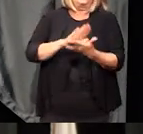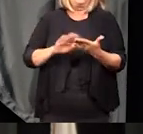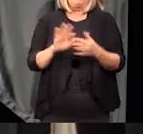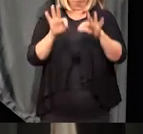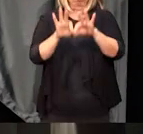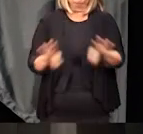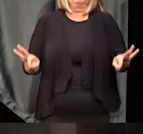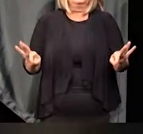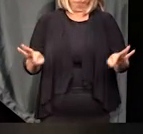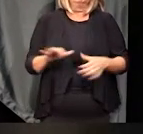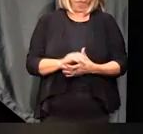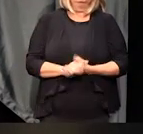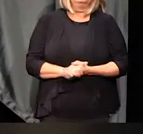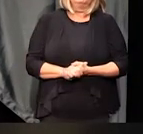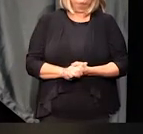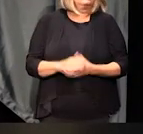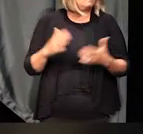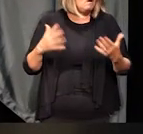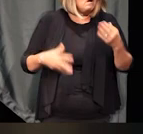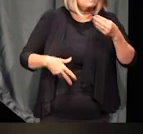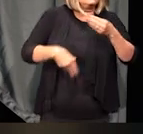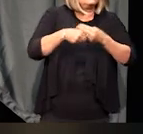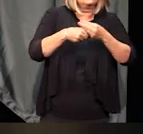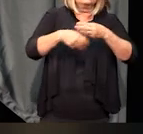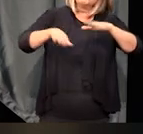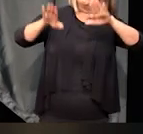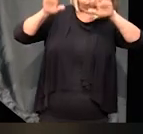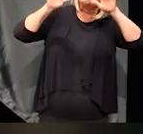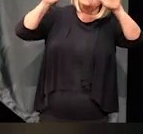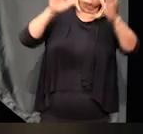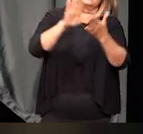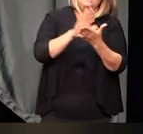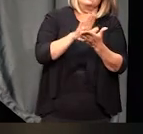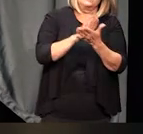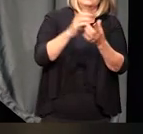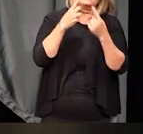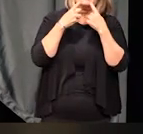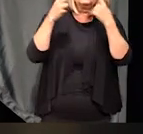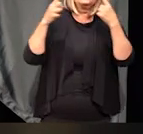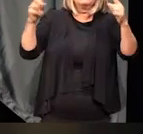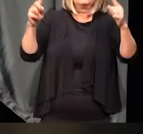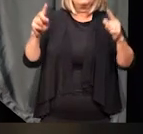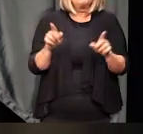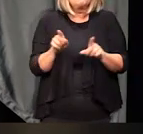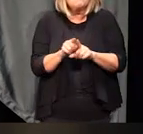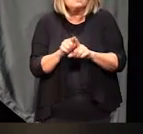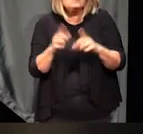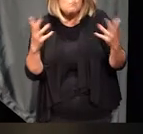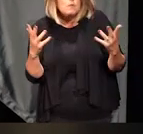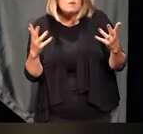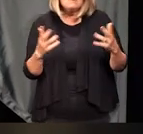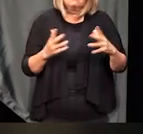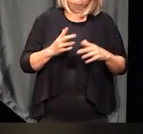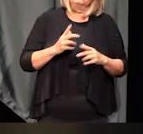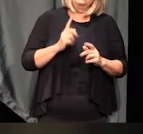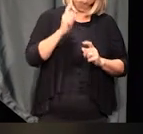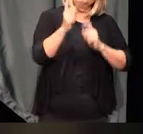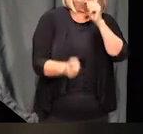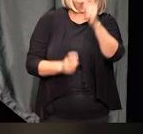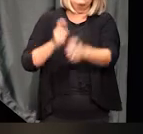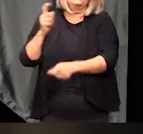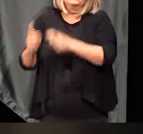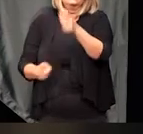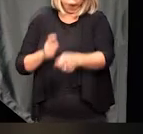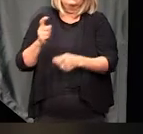degree. In addition to her outstanding academic achievements, she has positively